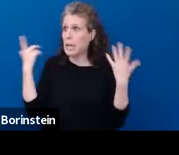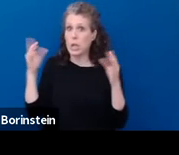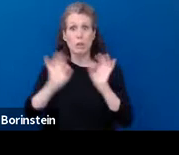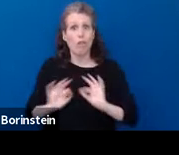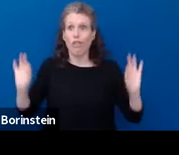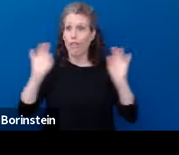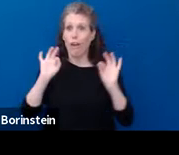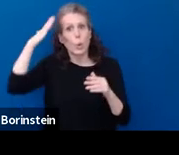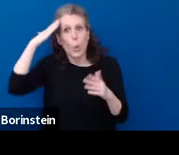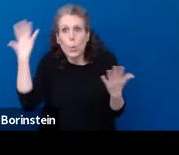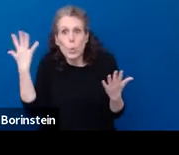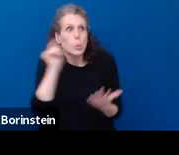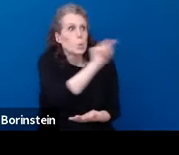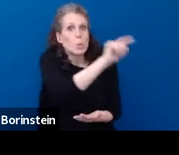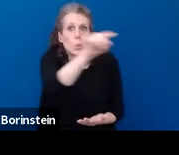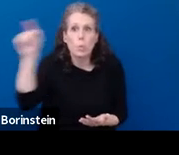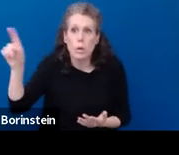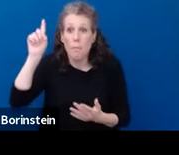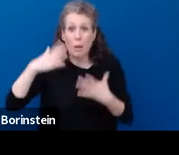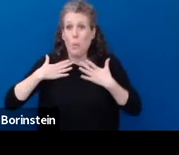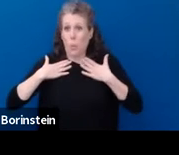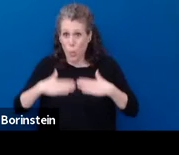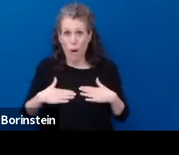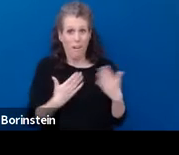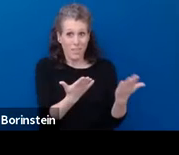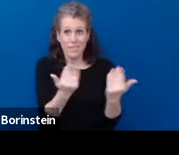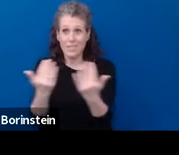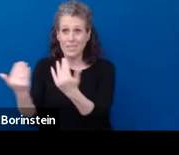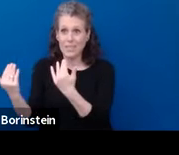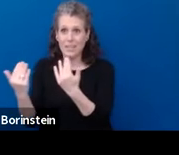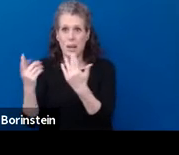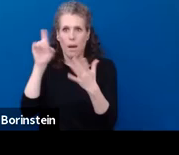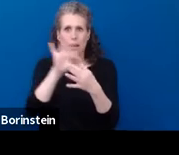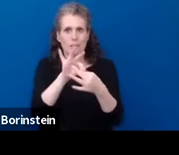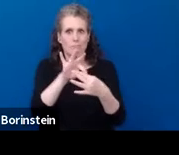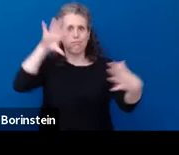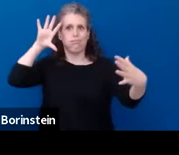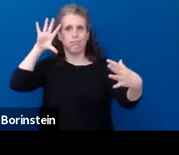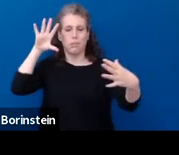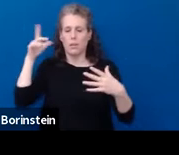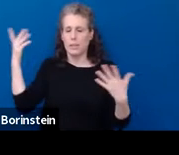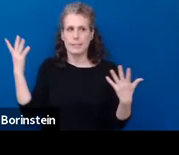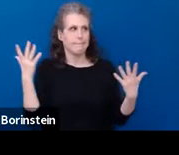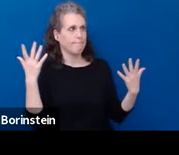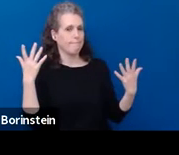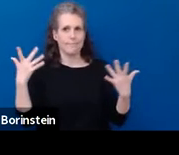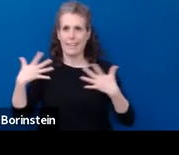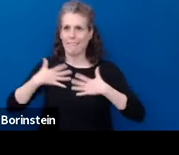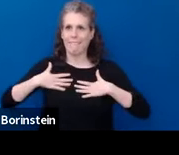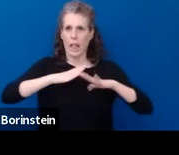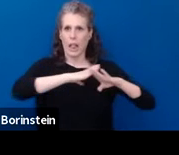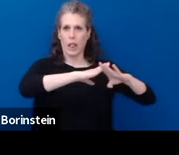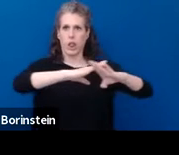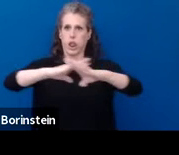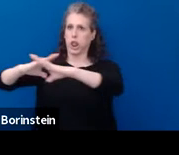same persons or the children, they are so, it feels they are so protected. It's hard